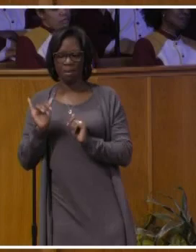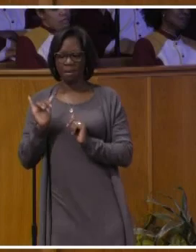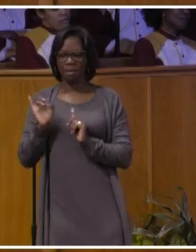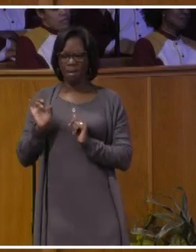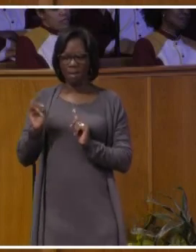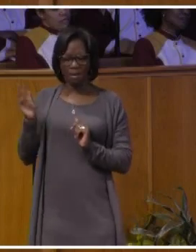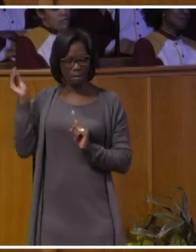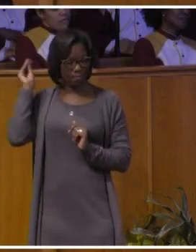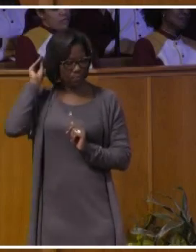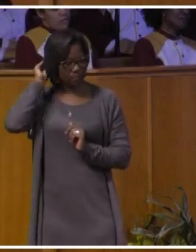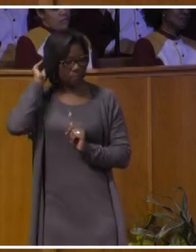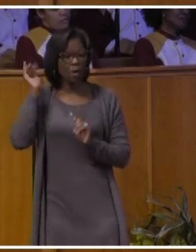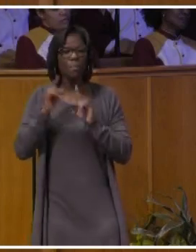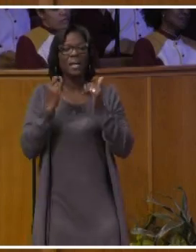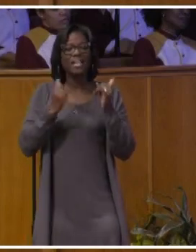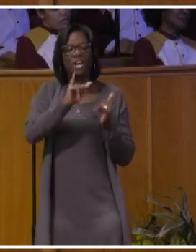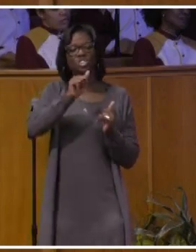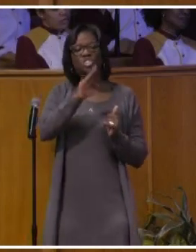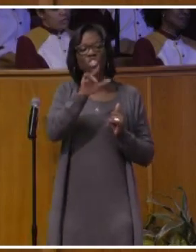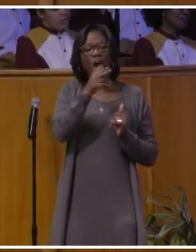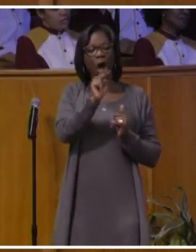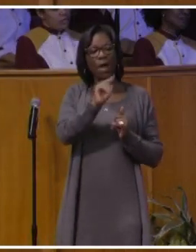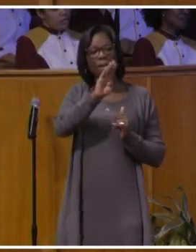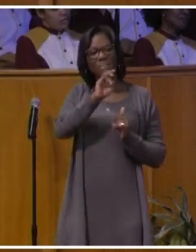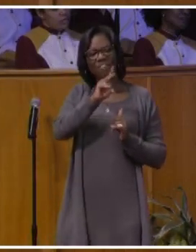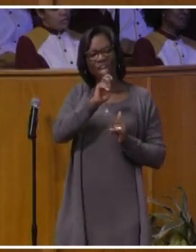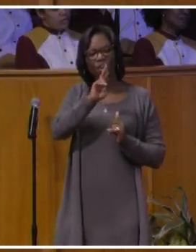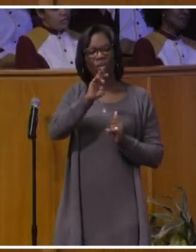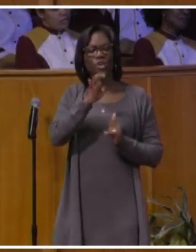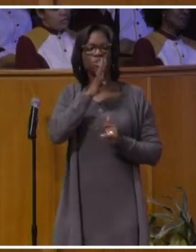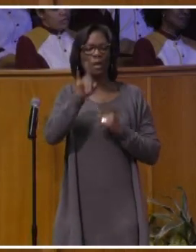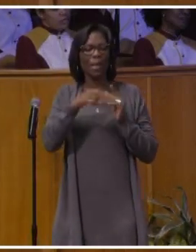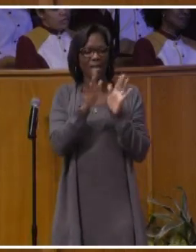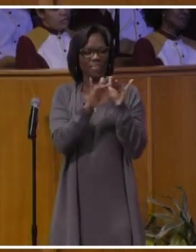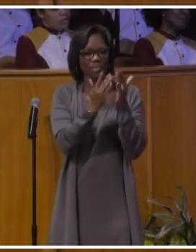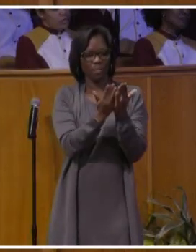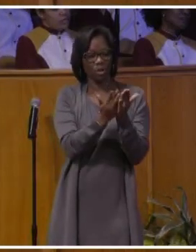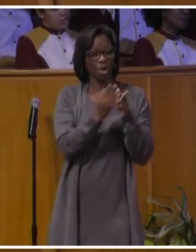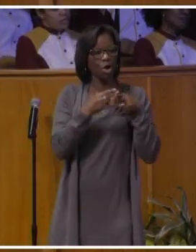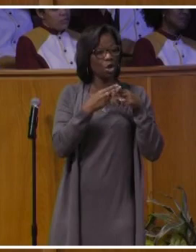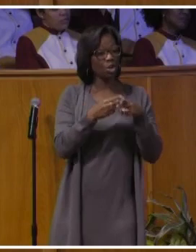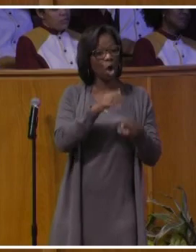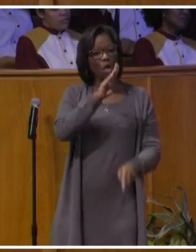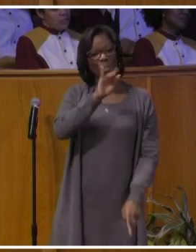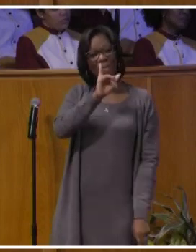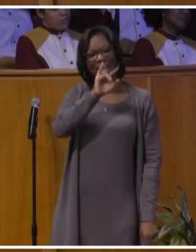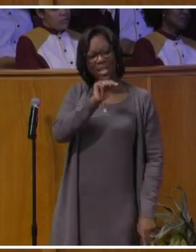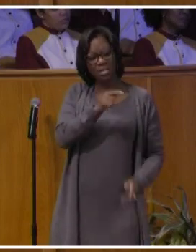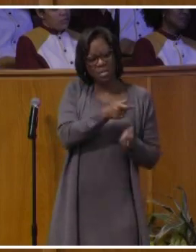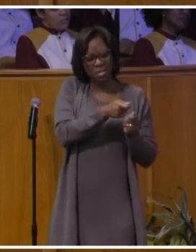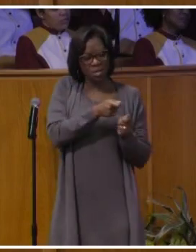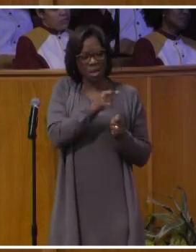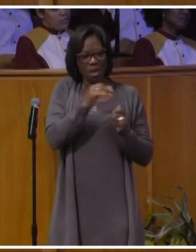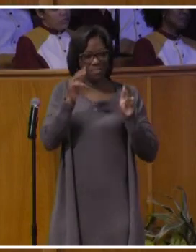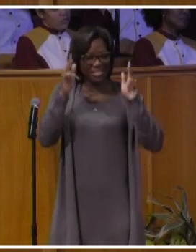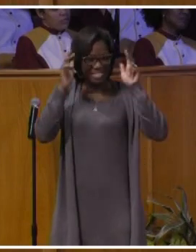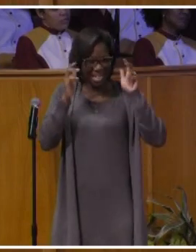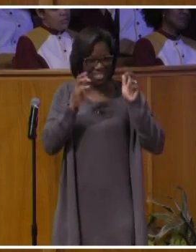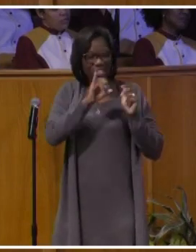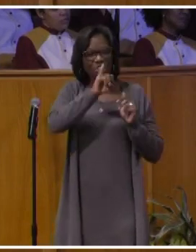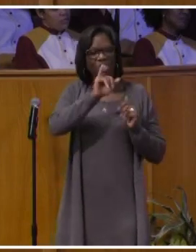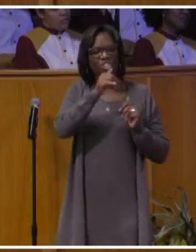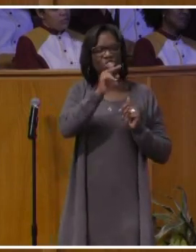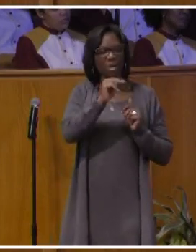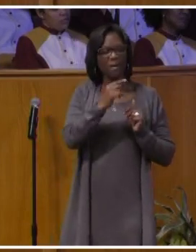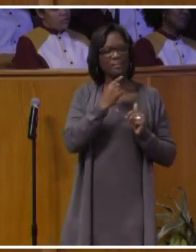Beloved, I believe this is what John Bevere was talking about in his book called The Bait of Satan. And John Bevere